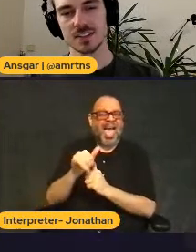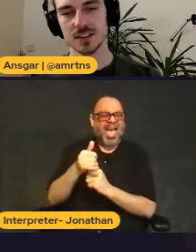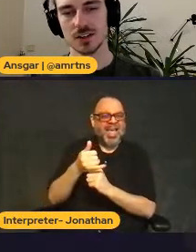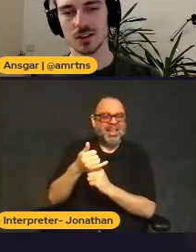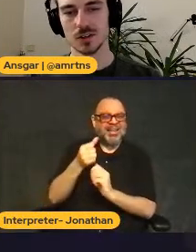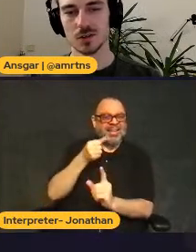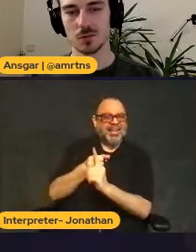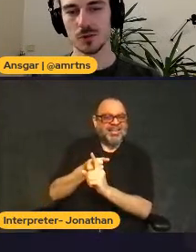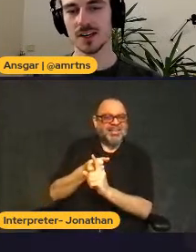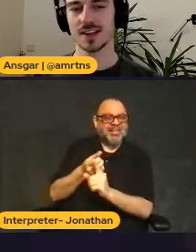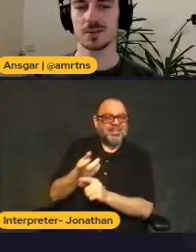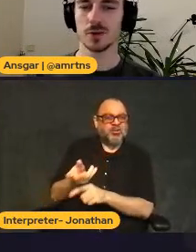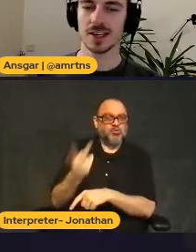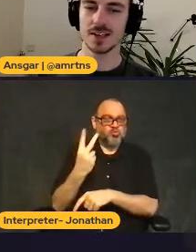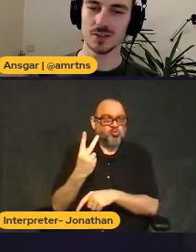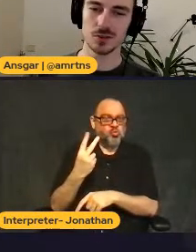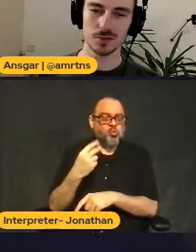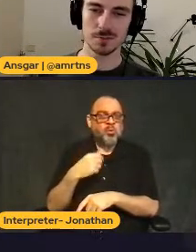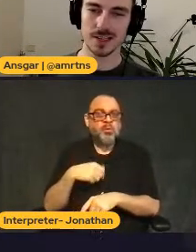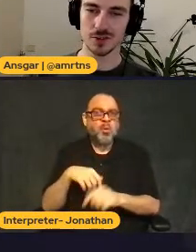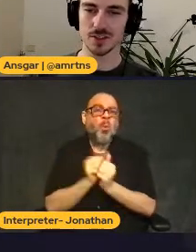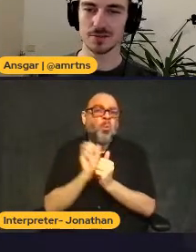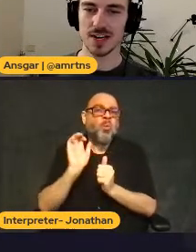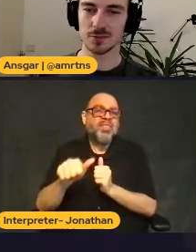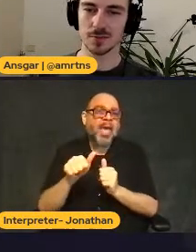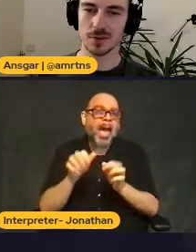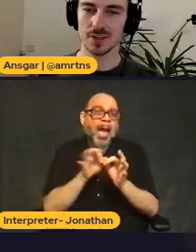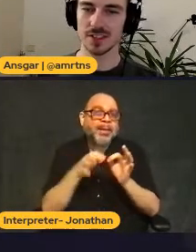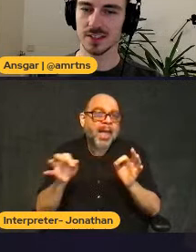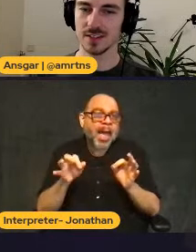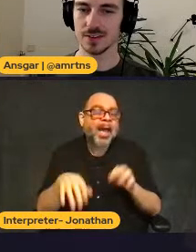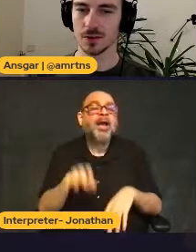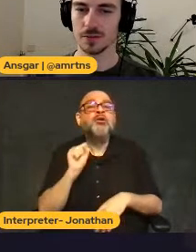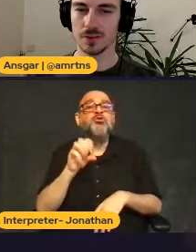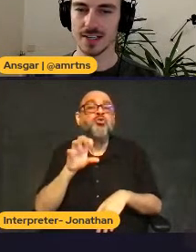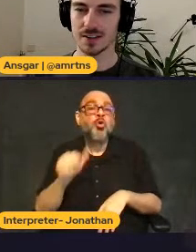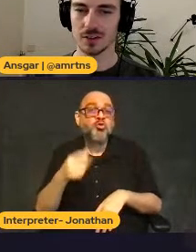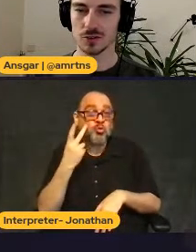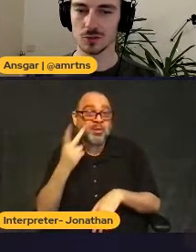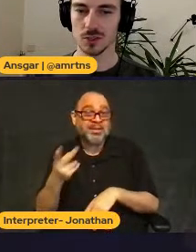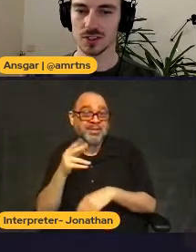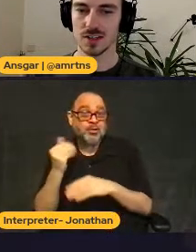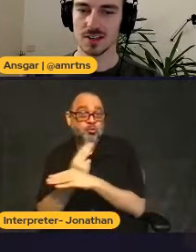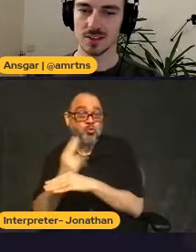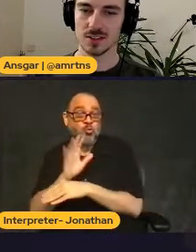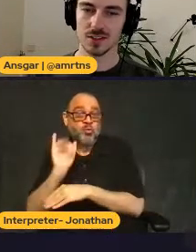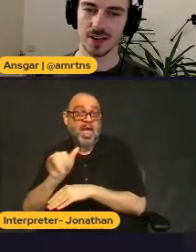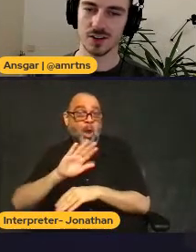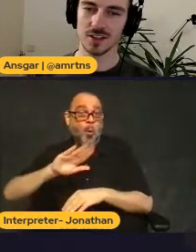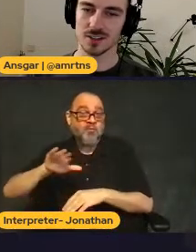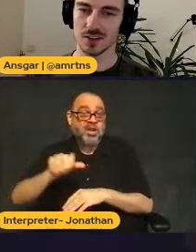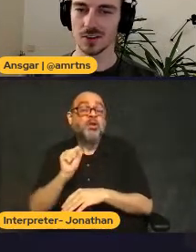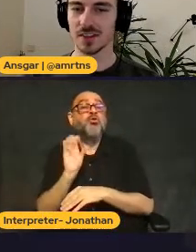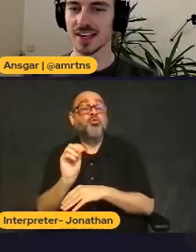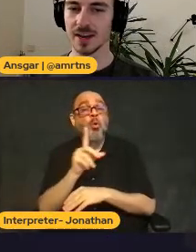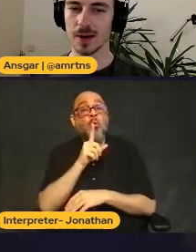tags. So we can make use of TypeScript over here, even when writing those rules. So I could also go on the AMI,